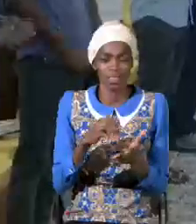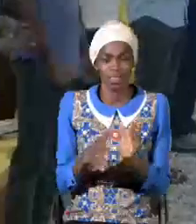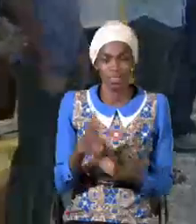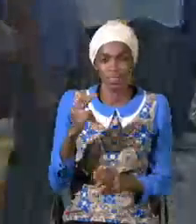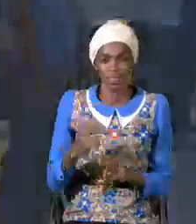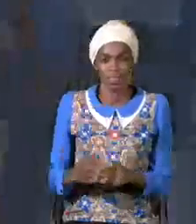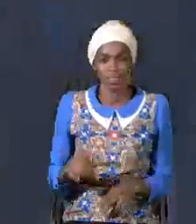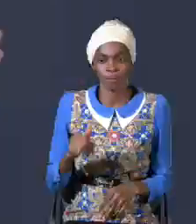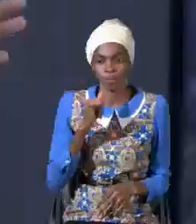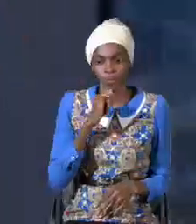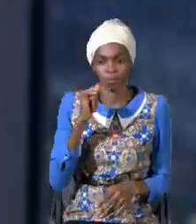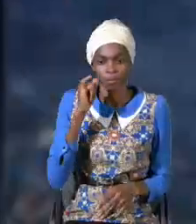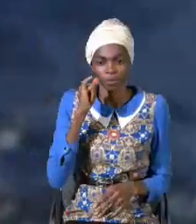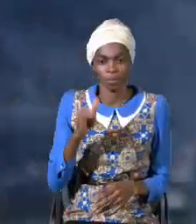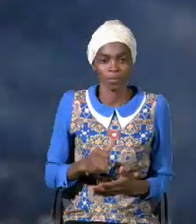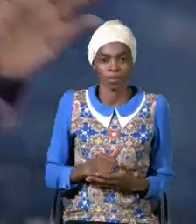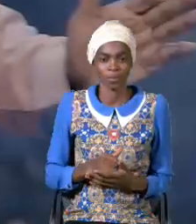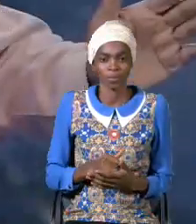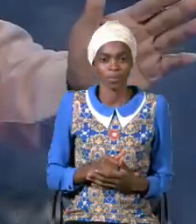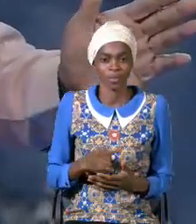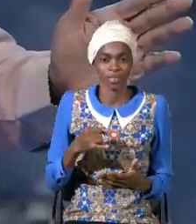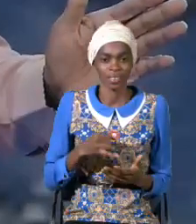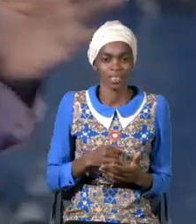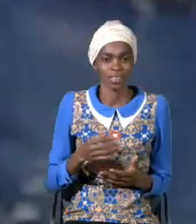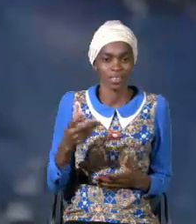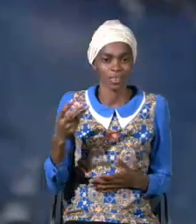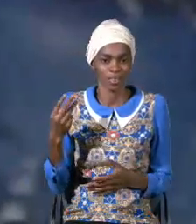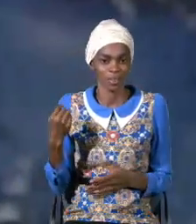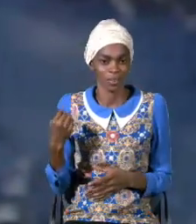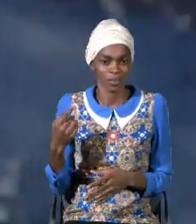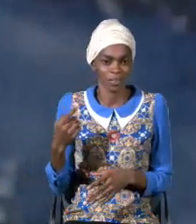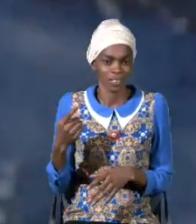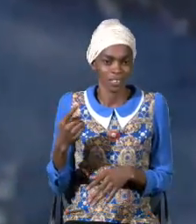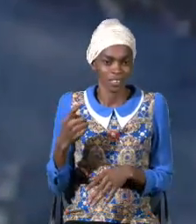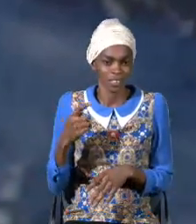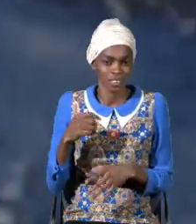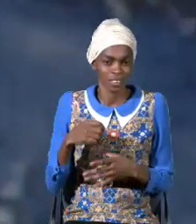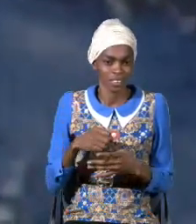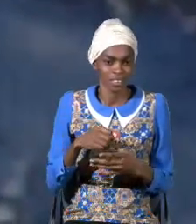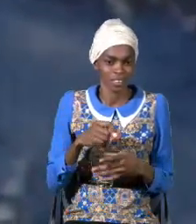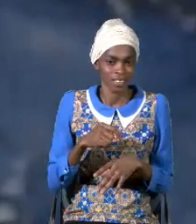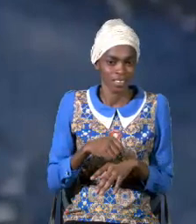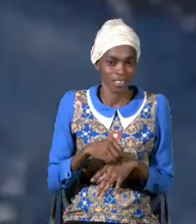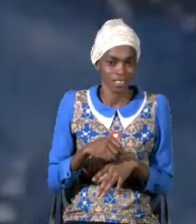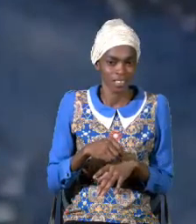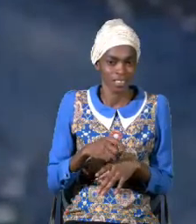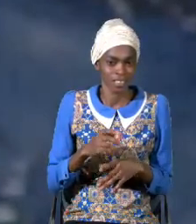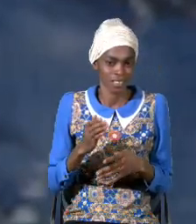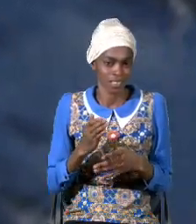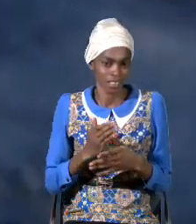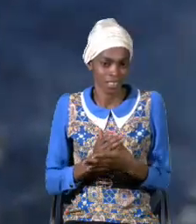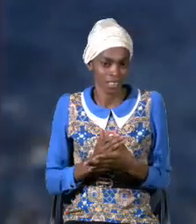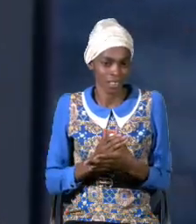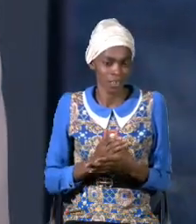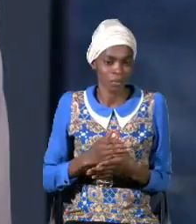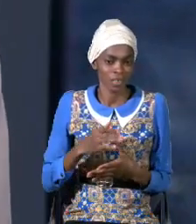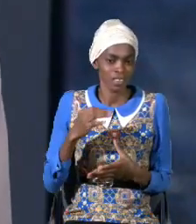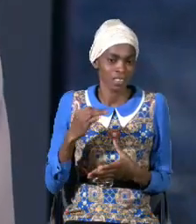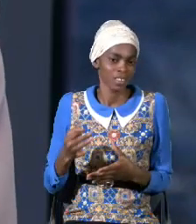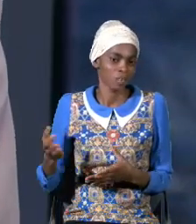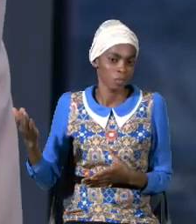Yesterday was for the eye of impact. That is, the Lord